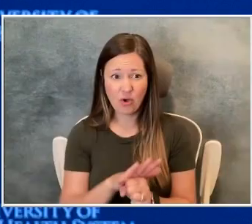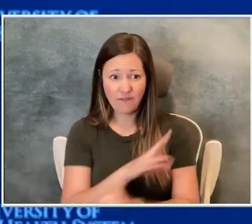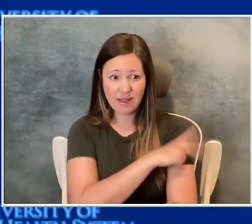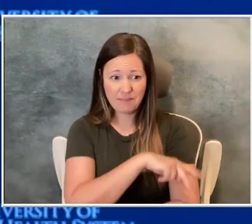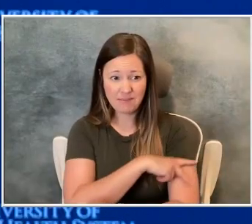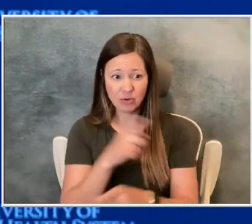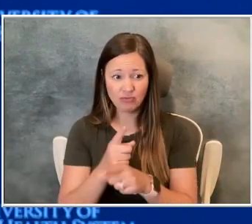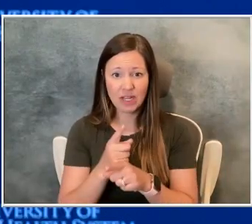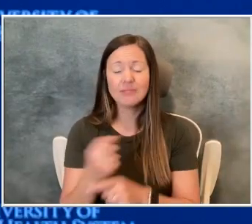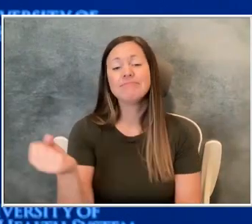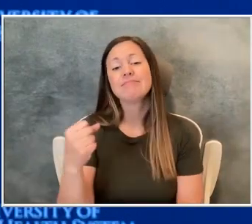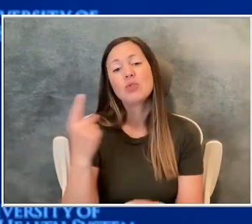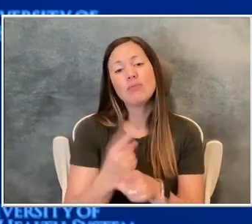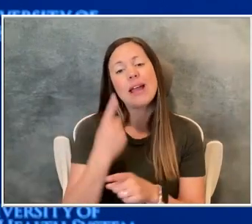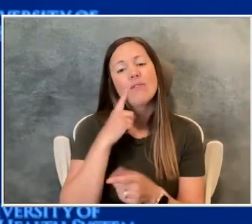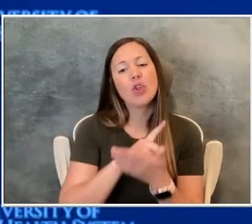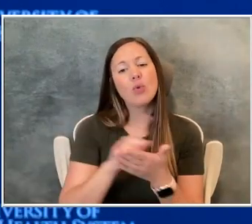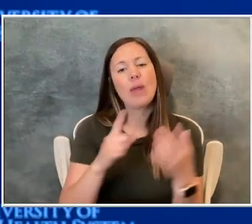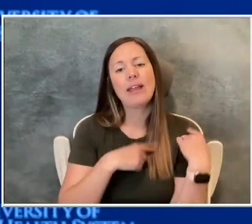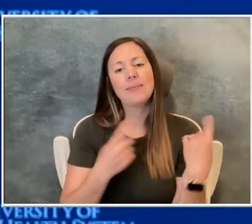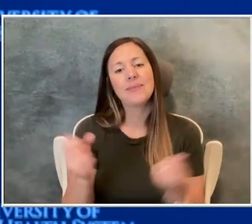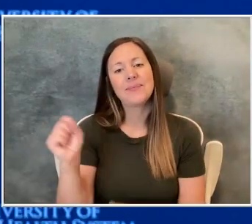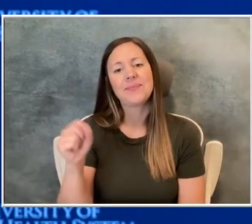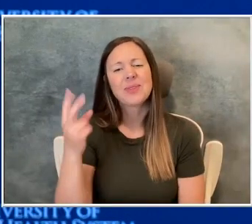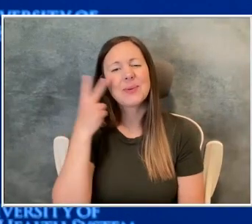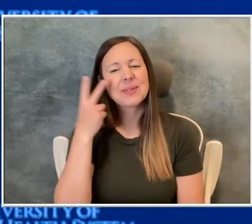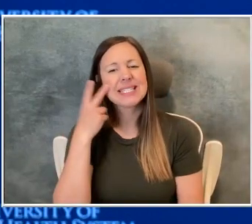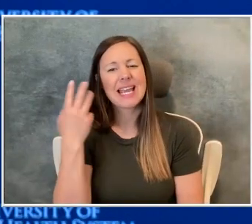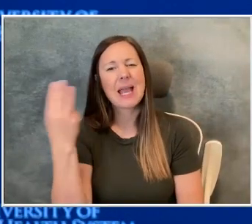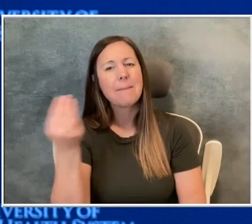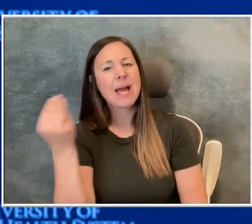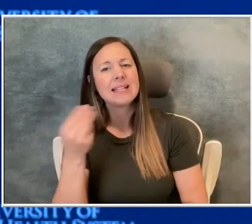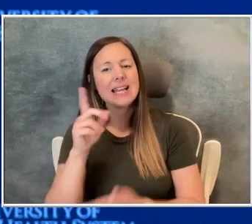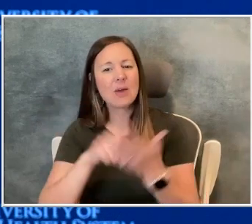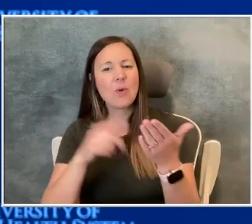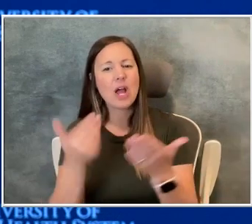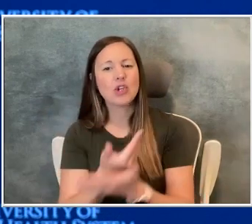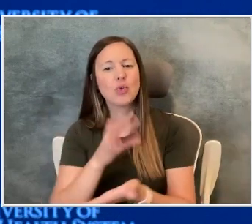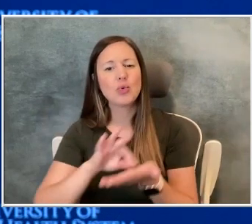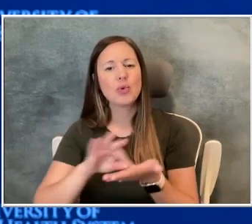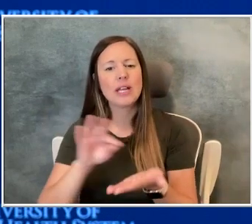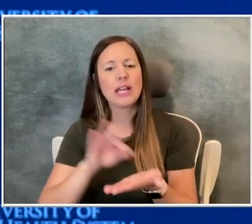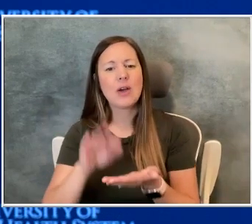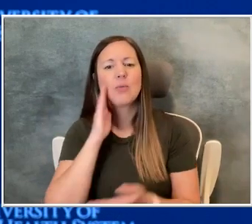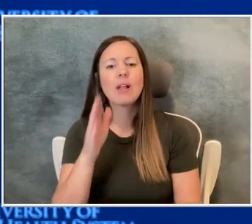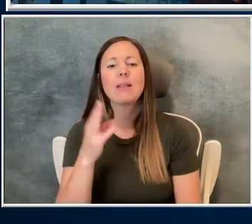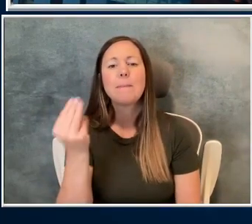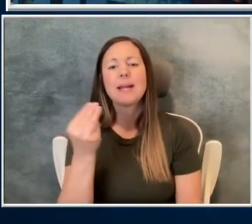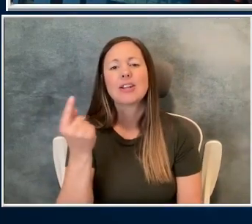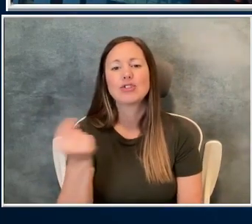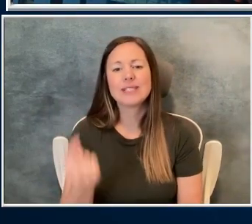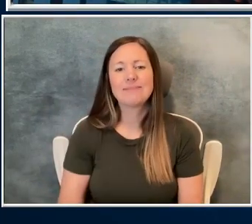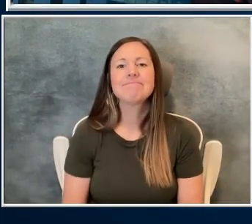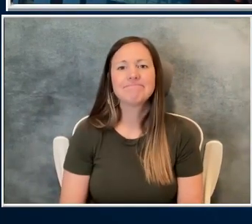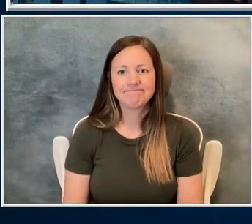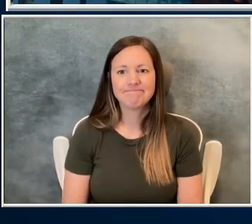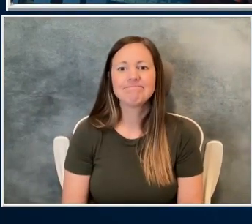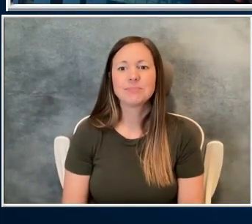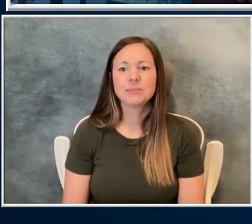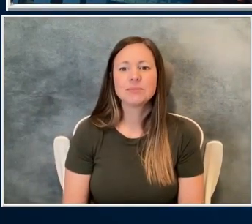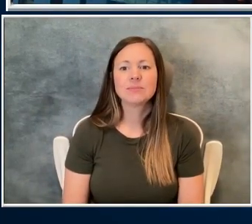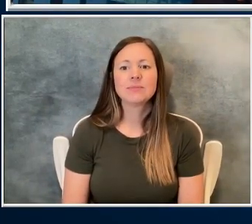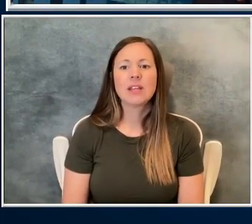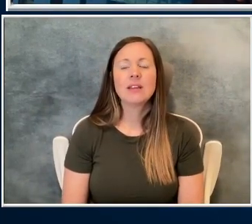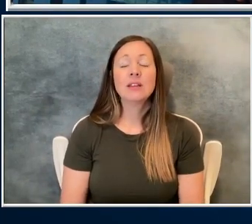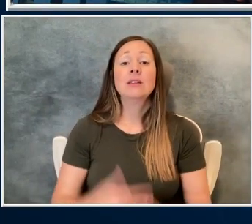that's for the week. So we'll see when we get to Monday, what the new count will be. Monday or Tuesday, we'll have that. So the updated COVID vaccines were officially approved